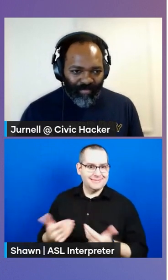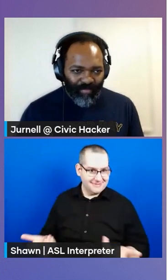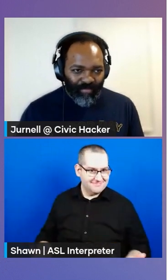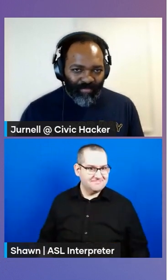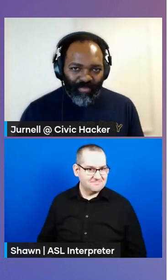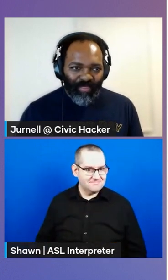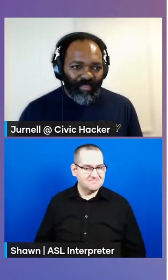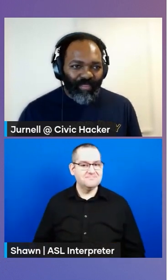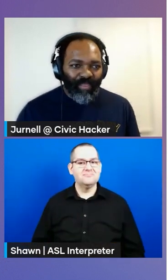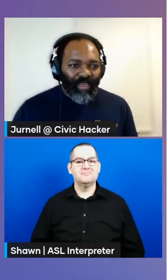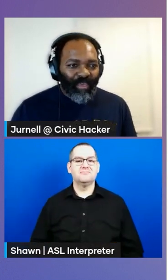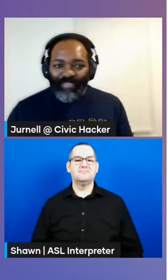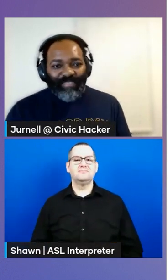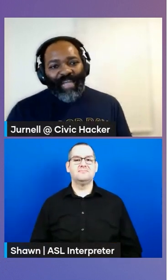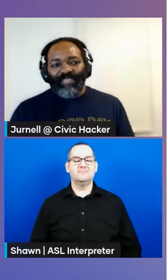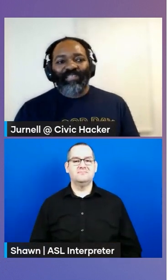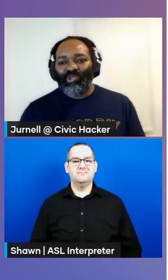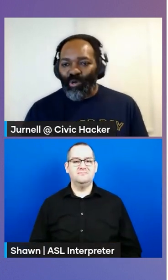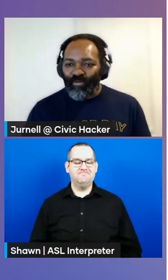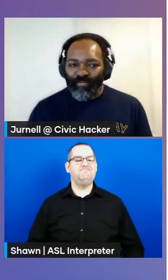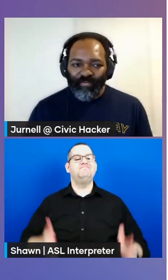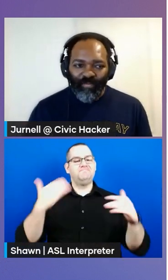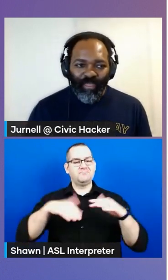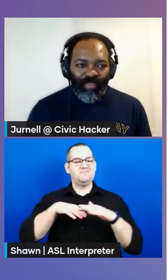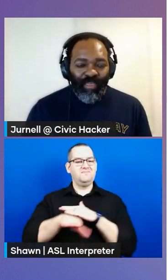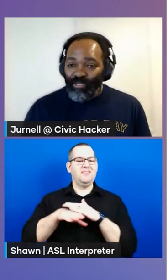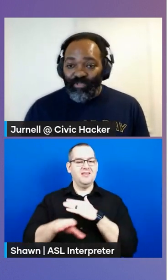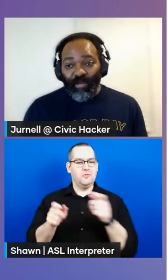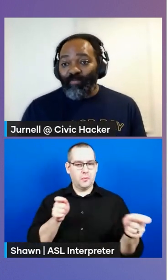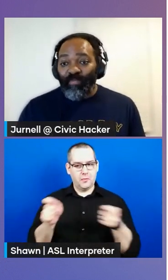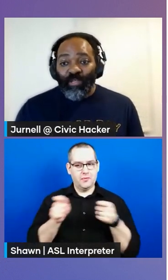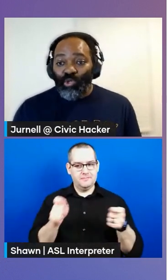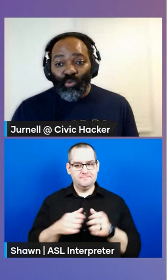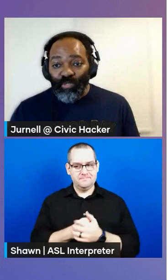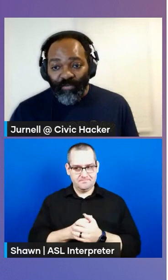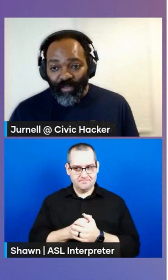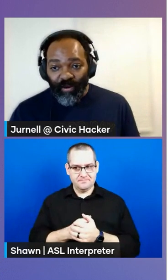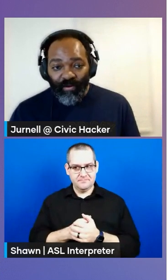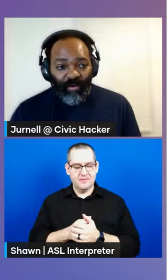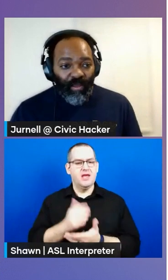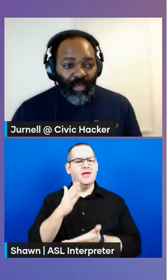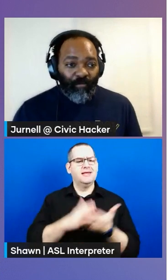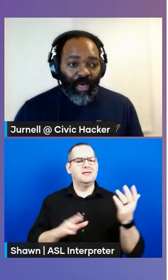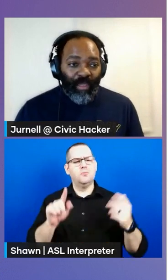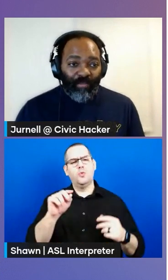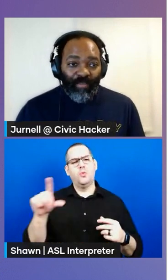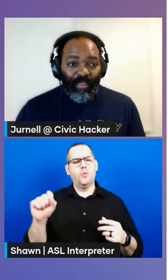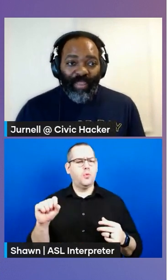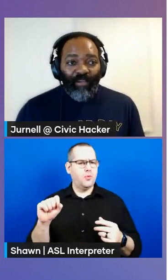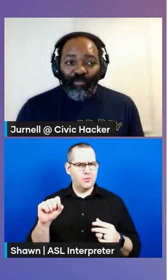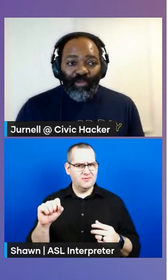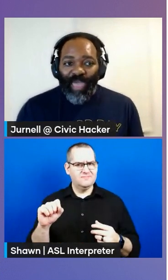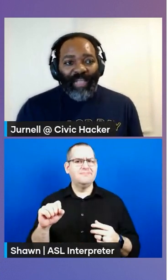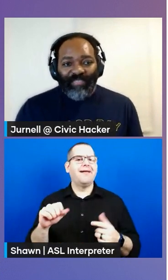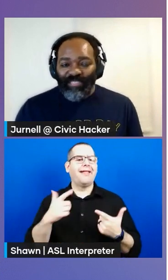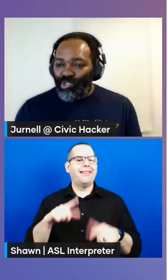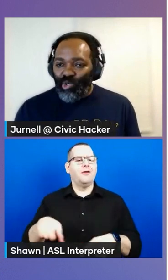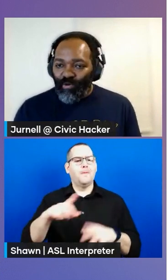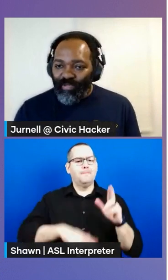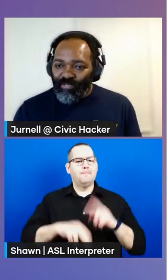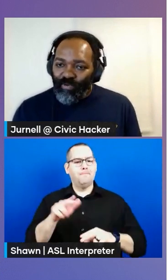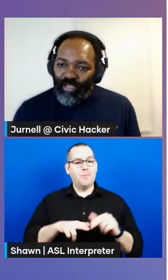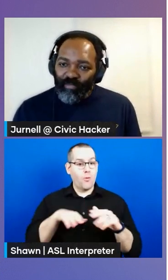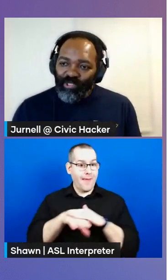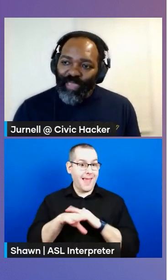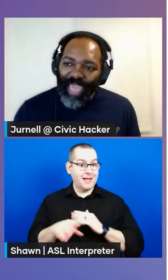Okay. Next is access control. Okay, so some tools out there allow you to build access